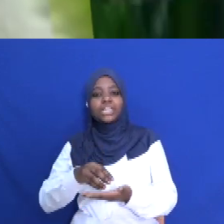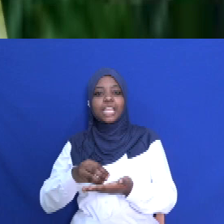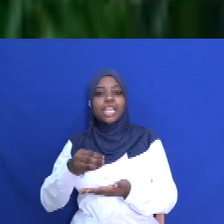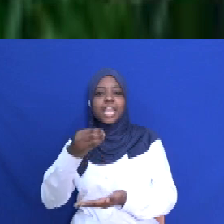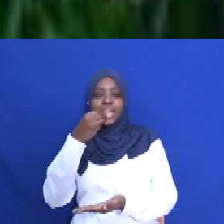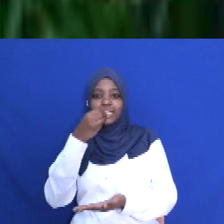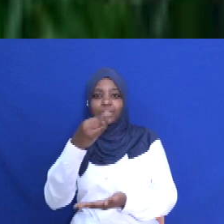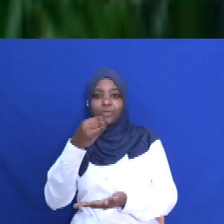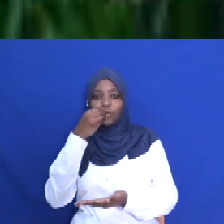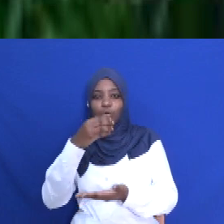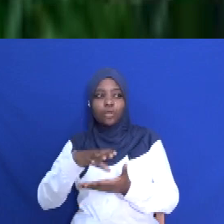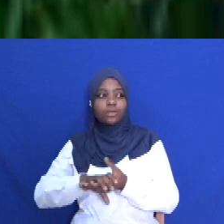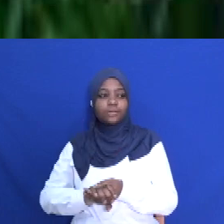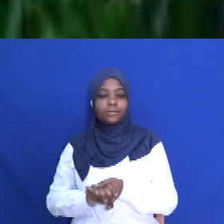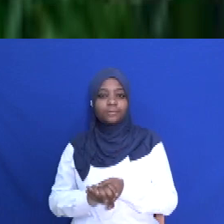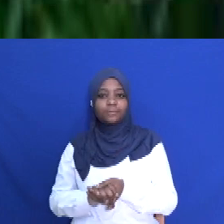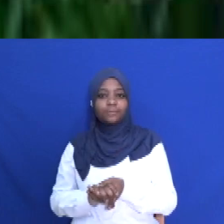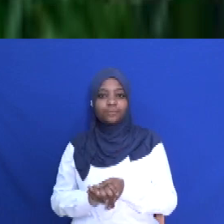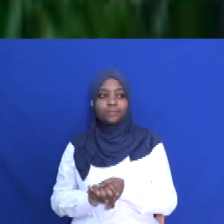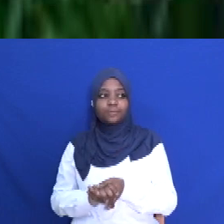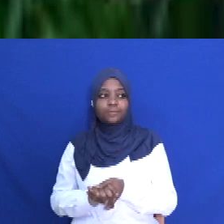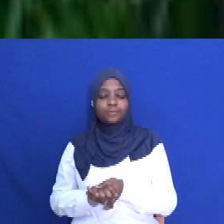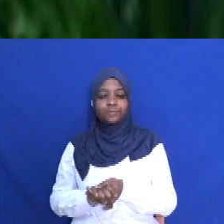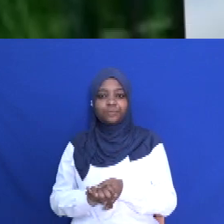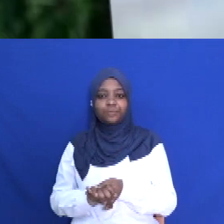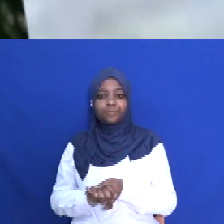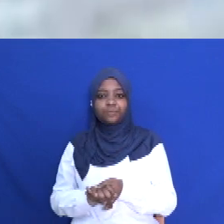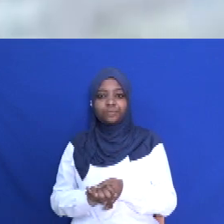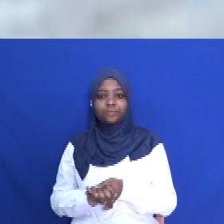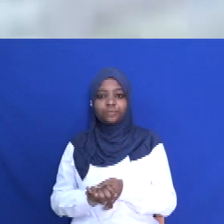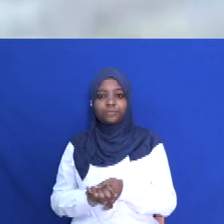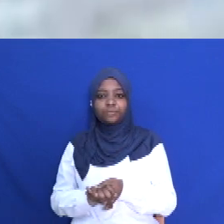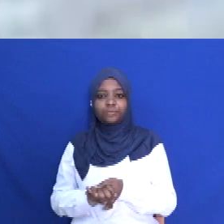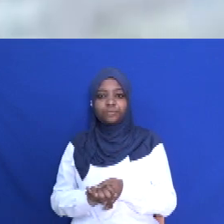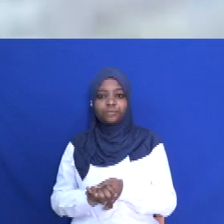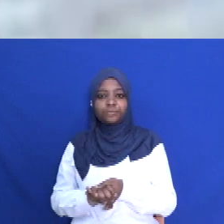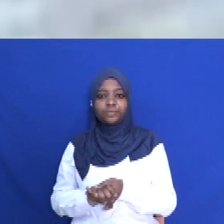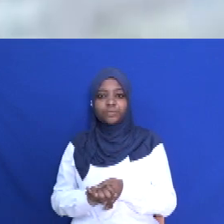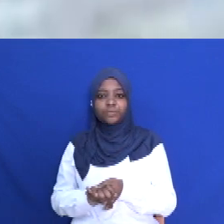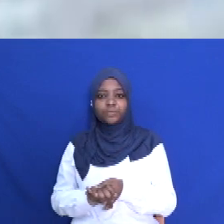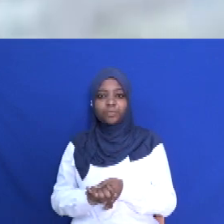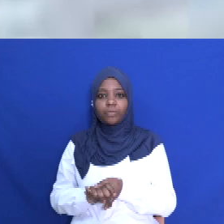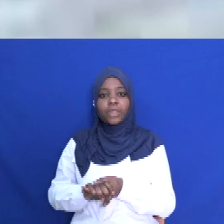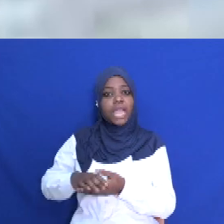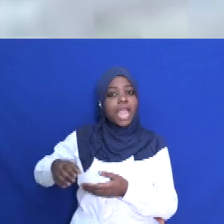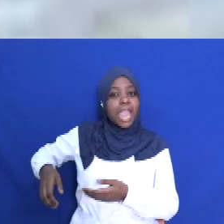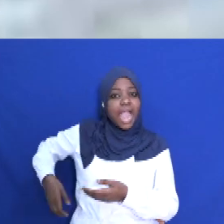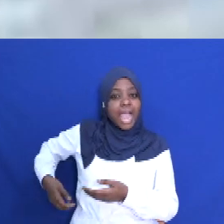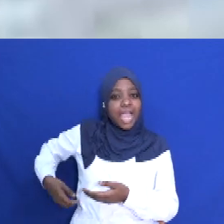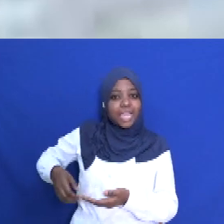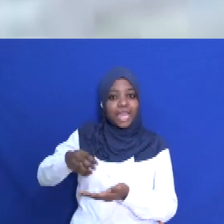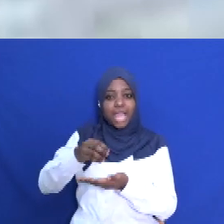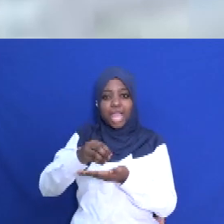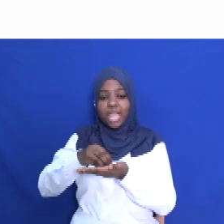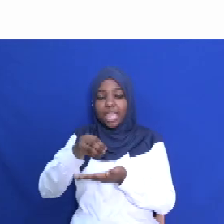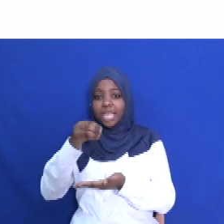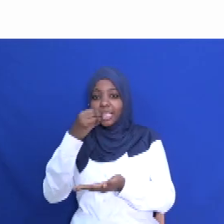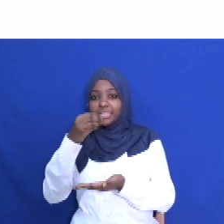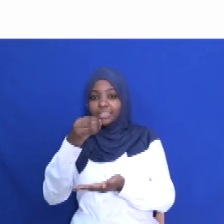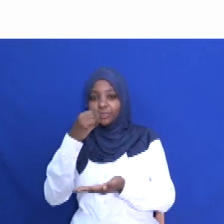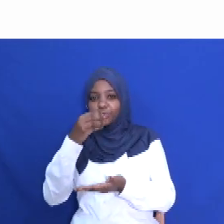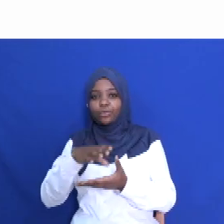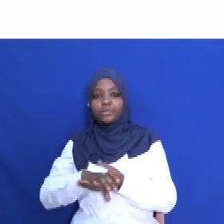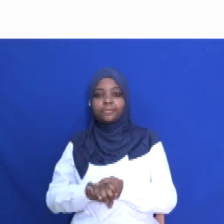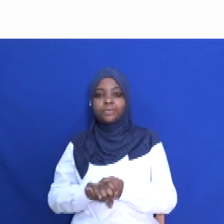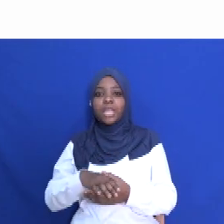food. A horse is eating food. A dog is eating food.